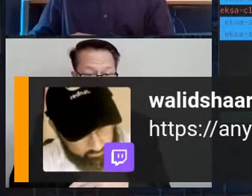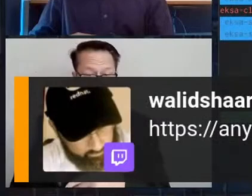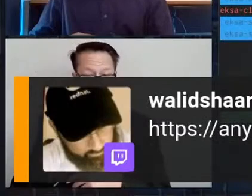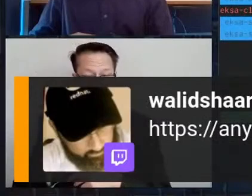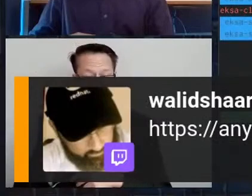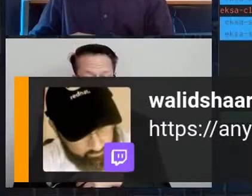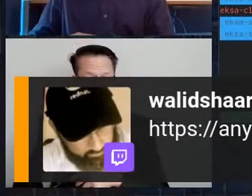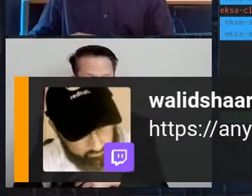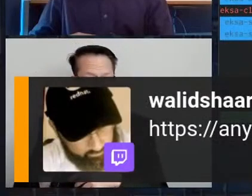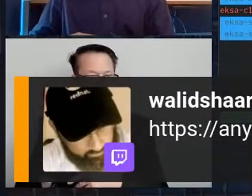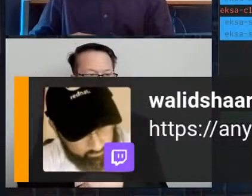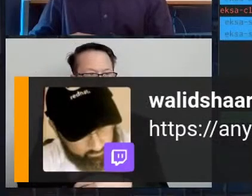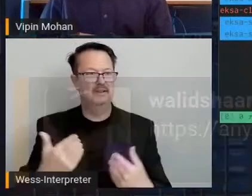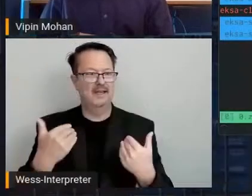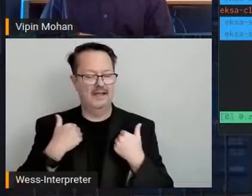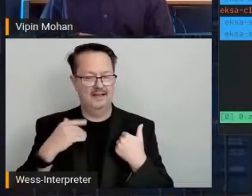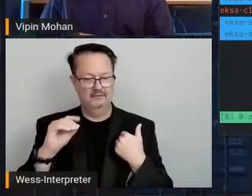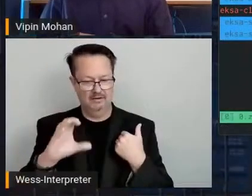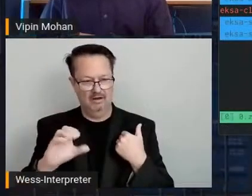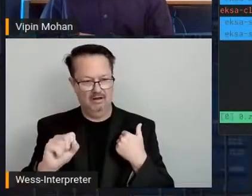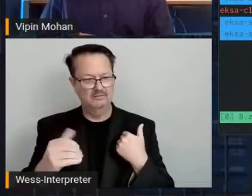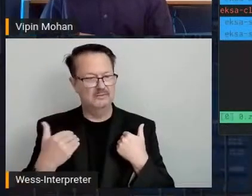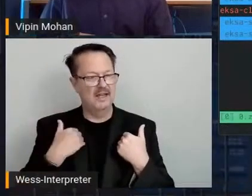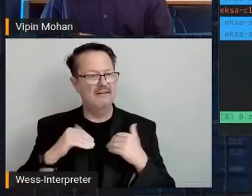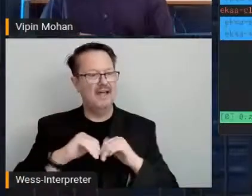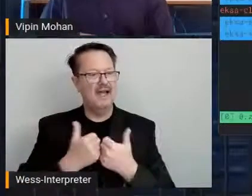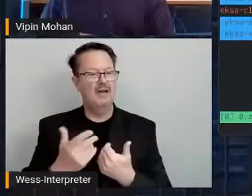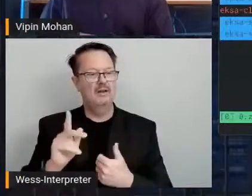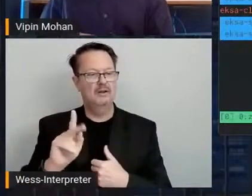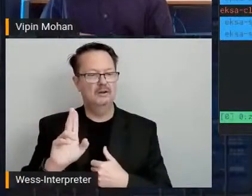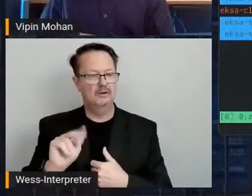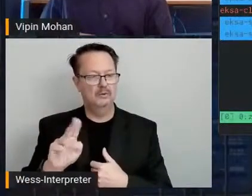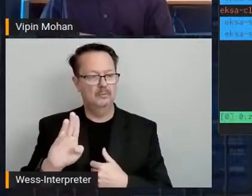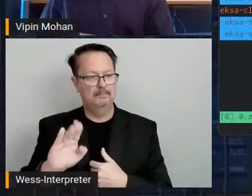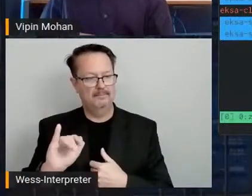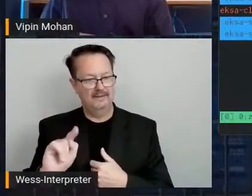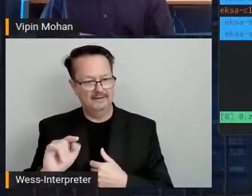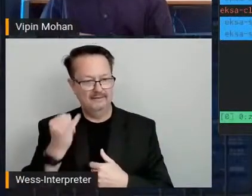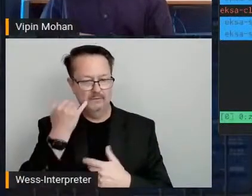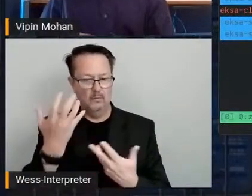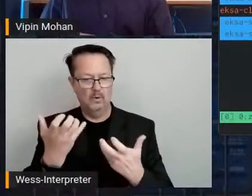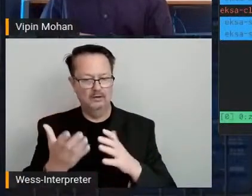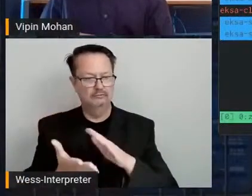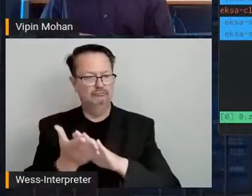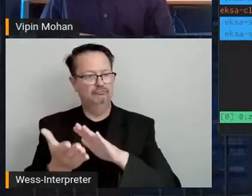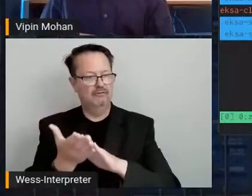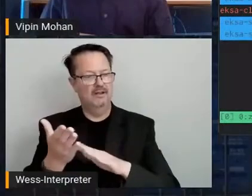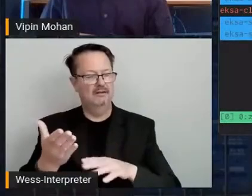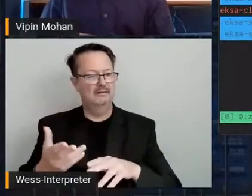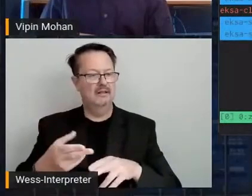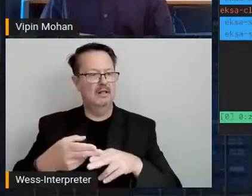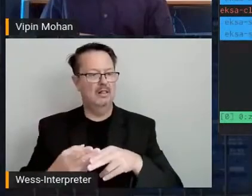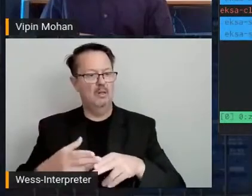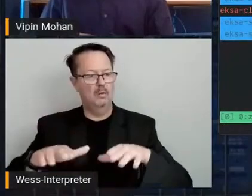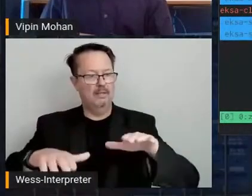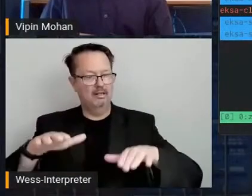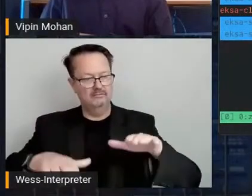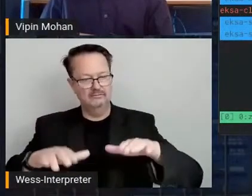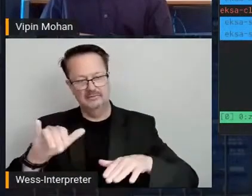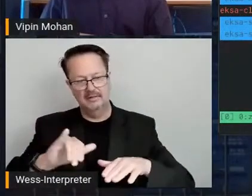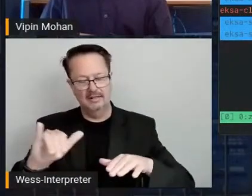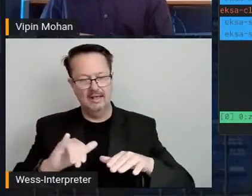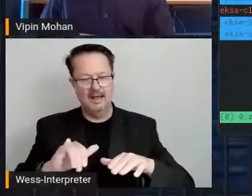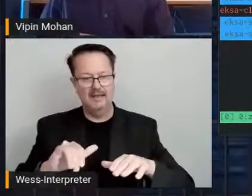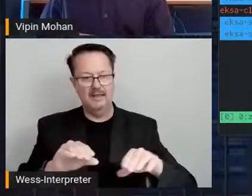have documentation on integrating kubevip if you want to run a load balancer, like a floating IP address